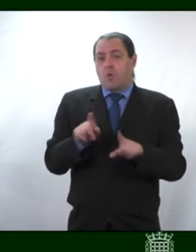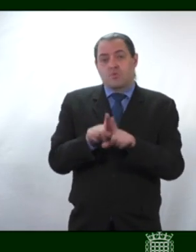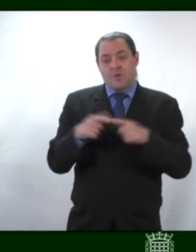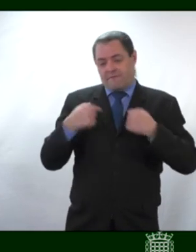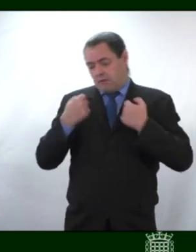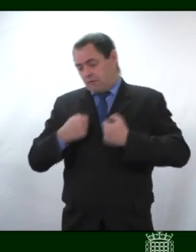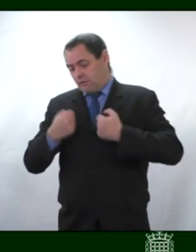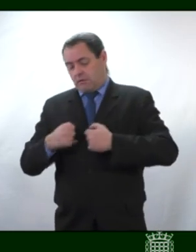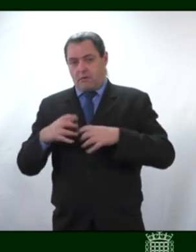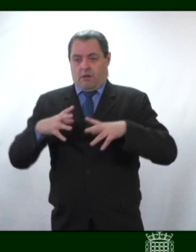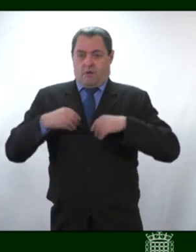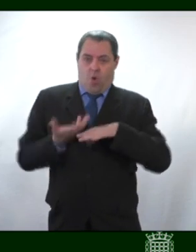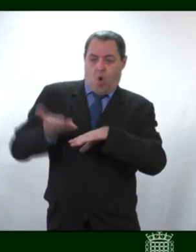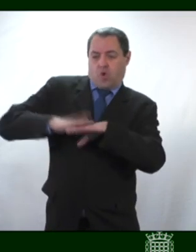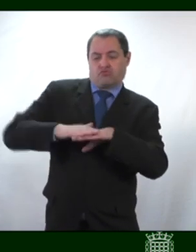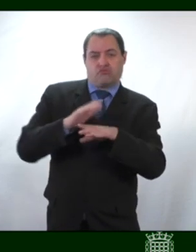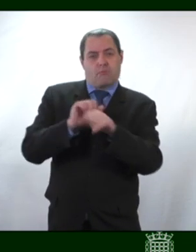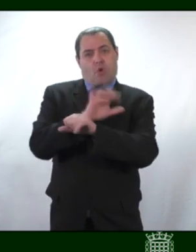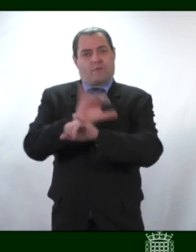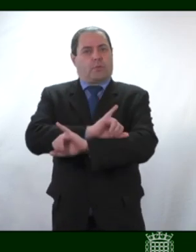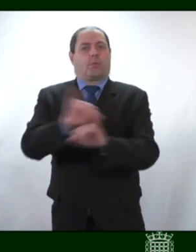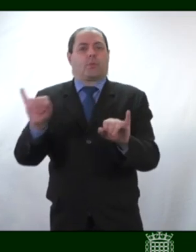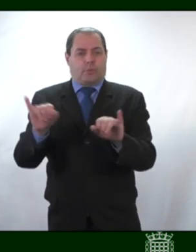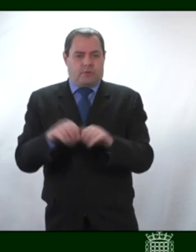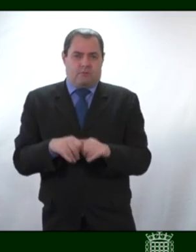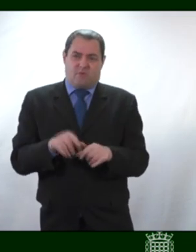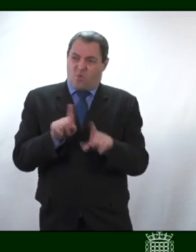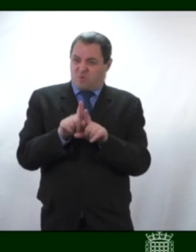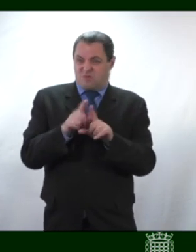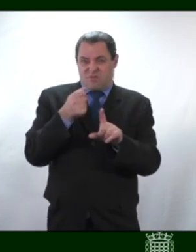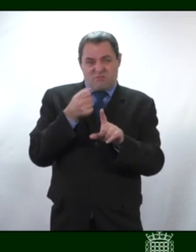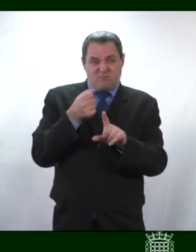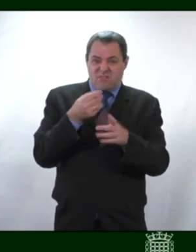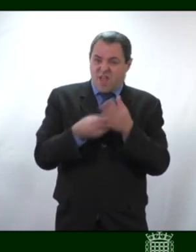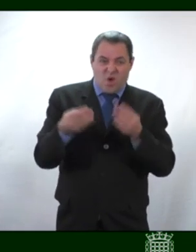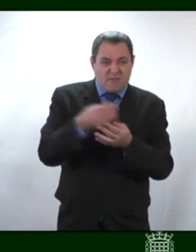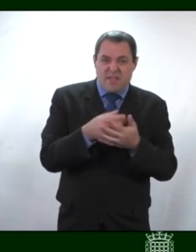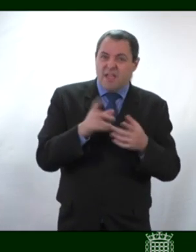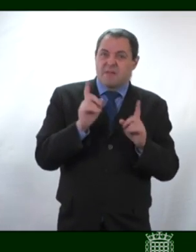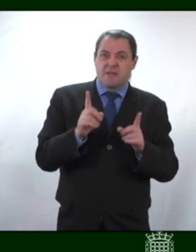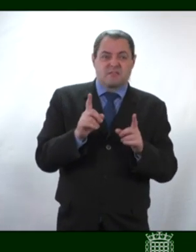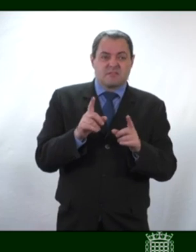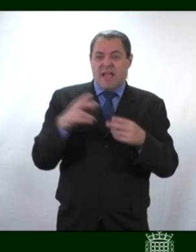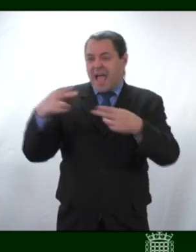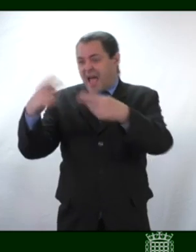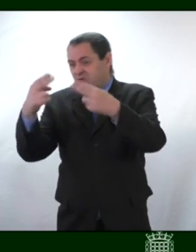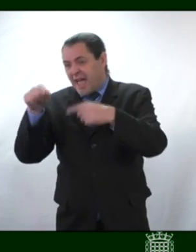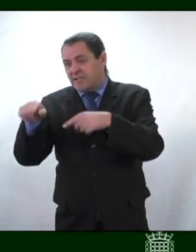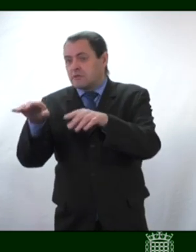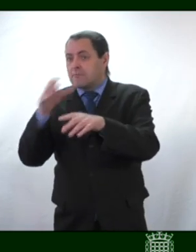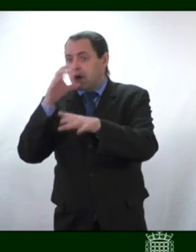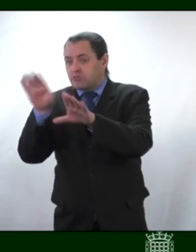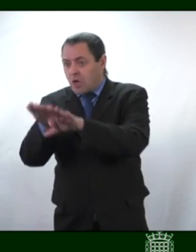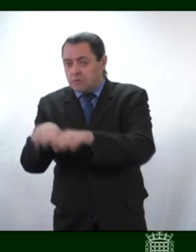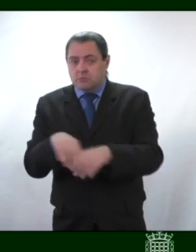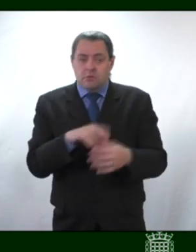have a huge impact upon the economy. But closing pubs in Harrogate or Newquay will not make case levels fall in Manchester or Newcastle. So